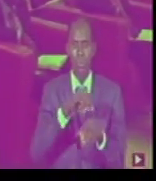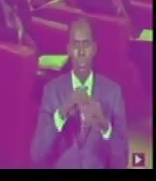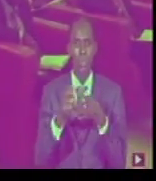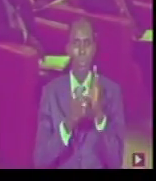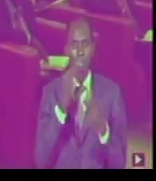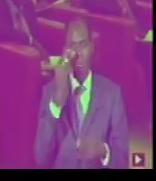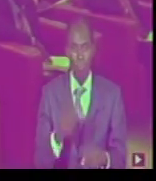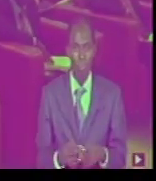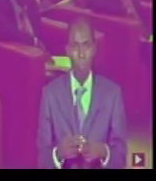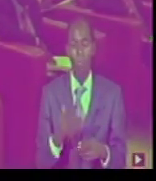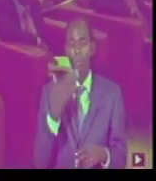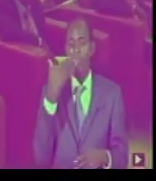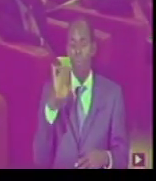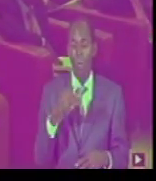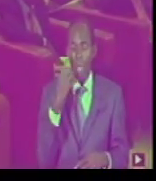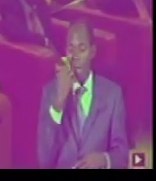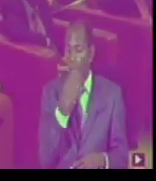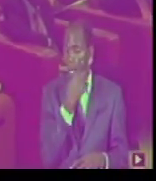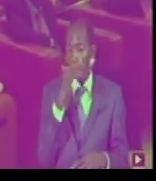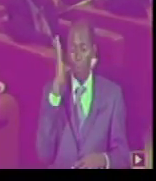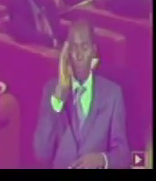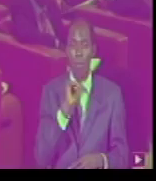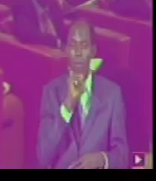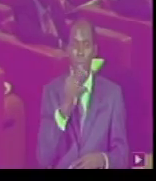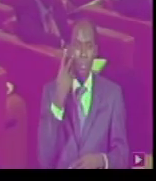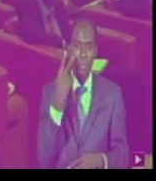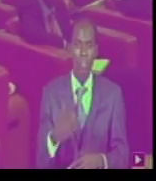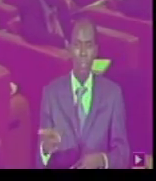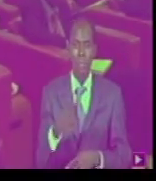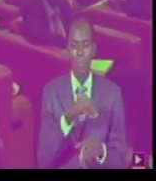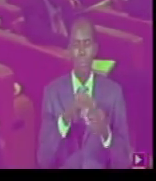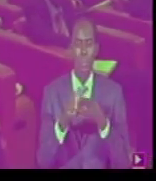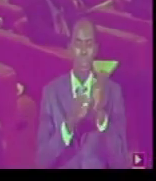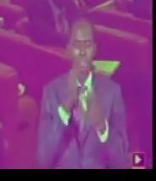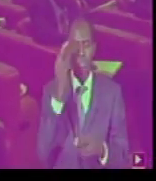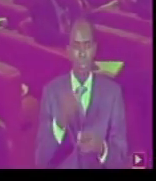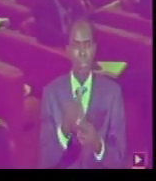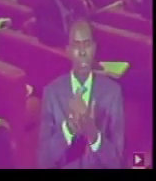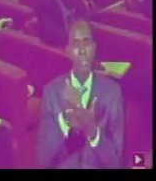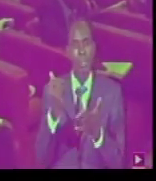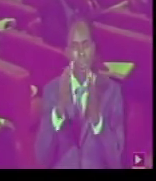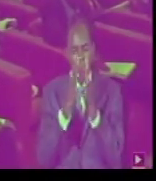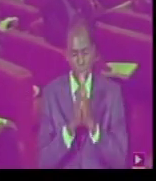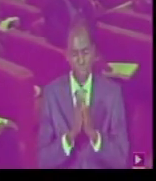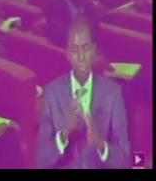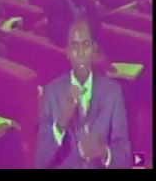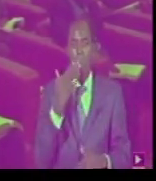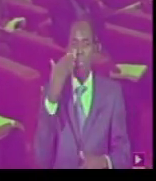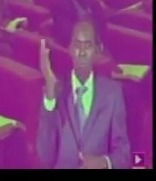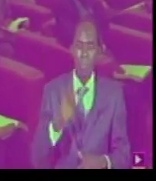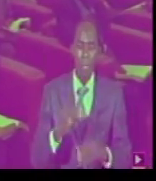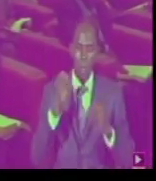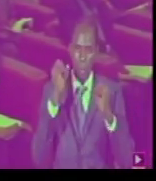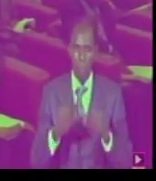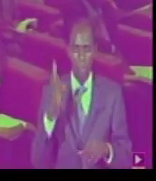Evil eyes will not see you. Evil power will not cut your life down.